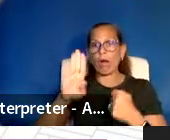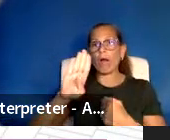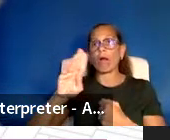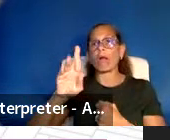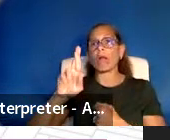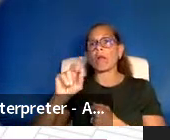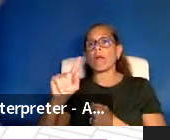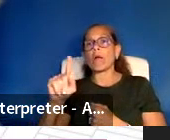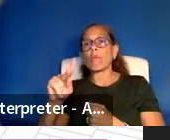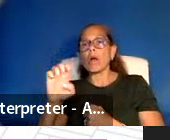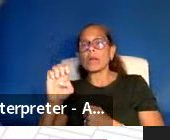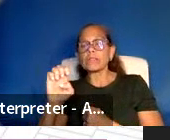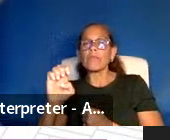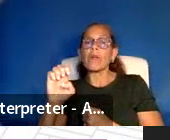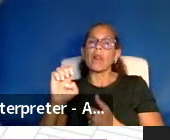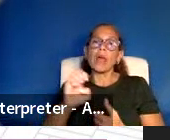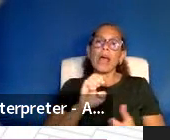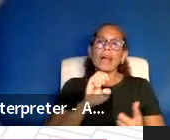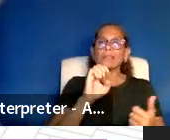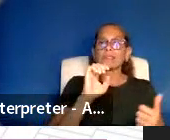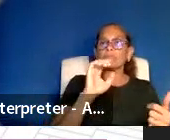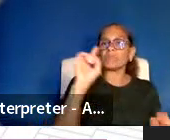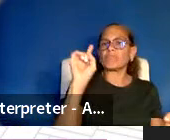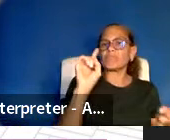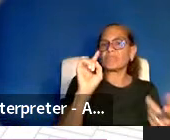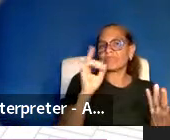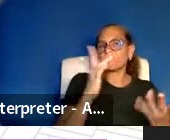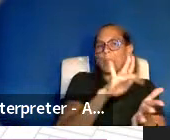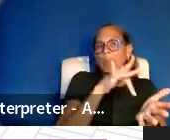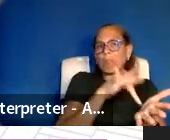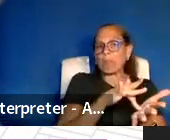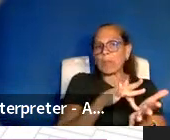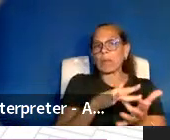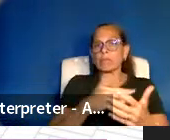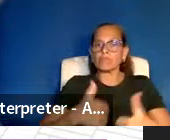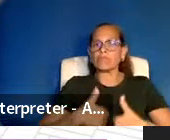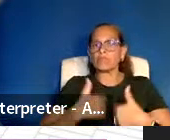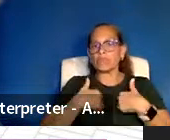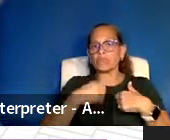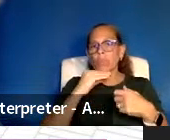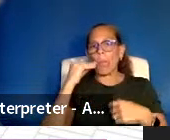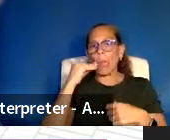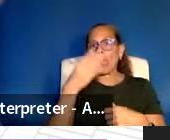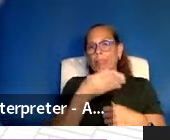low to medium density residential along East Tremont Avenue and Poplar Street.